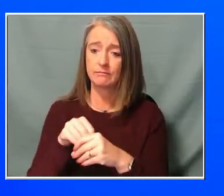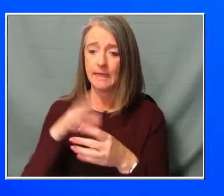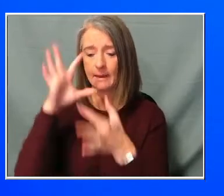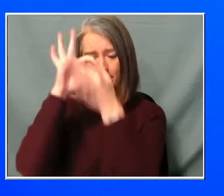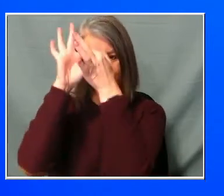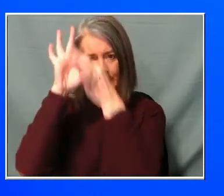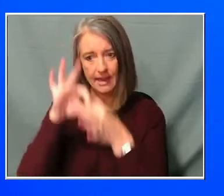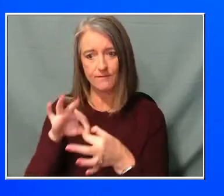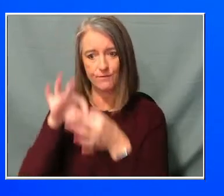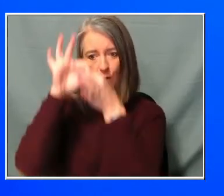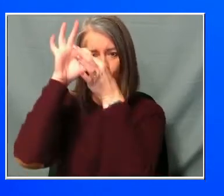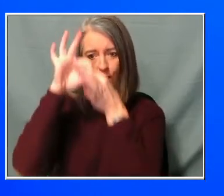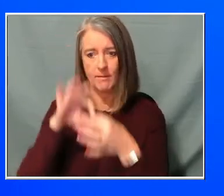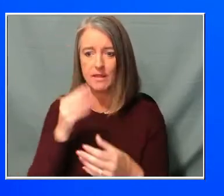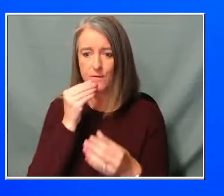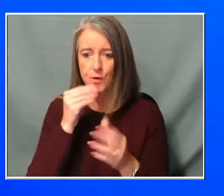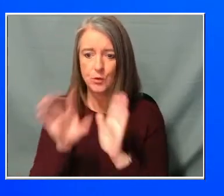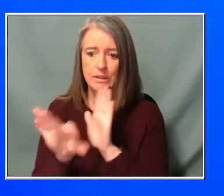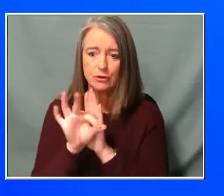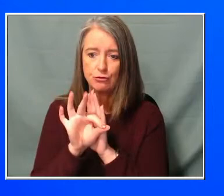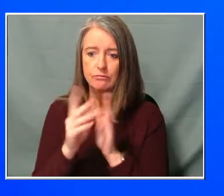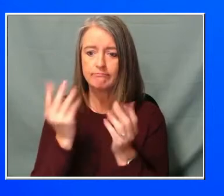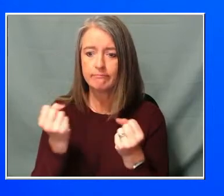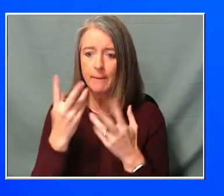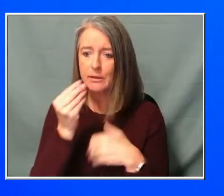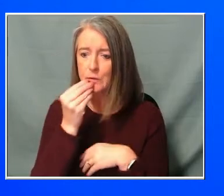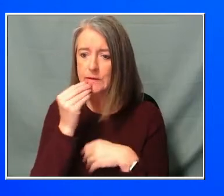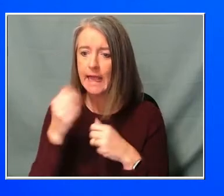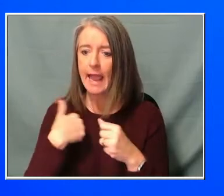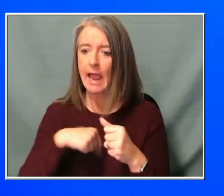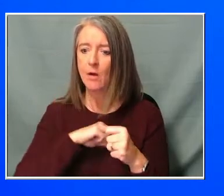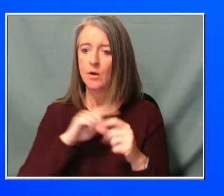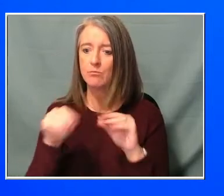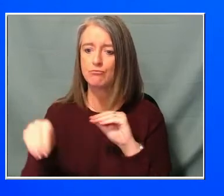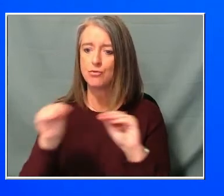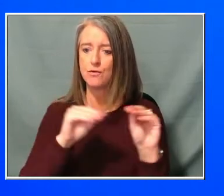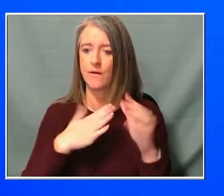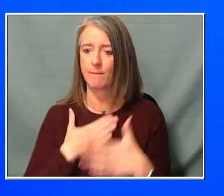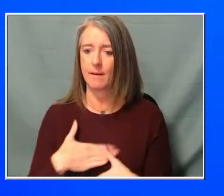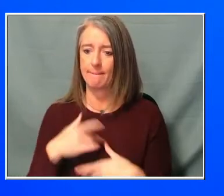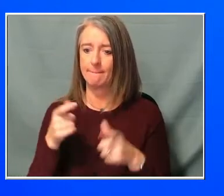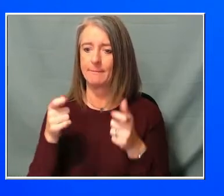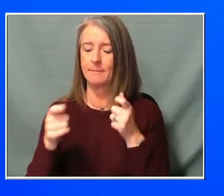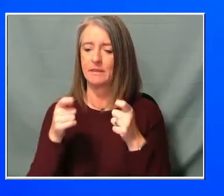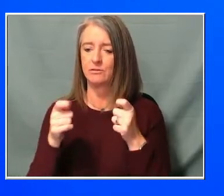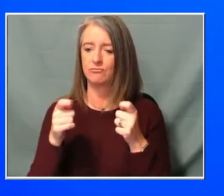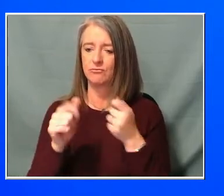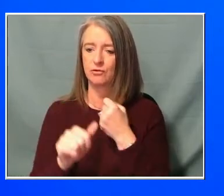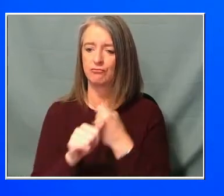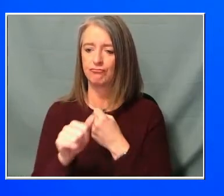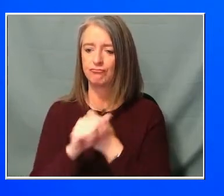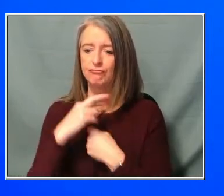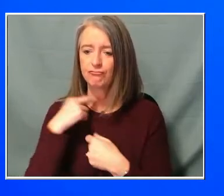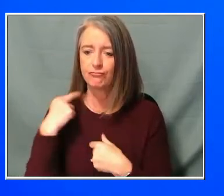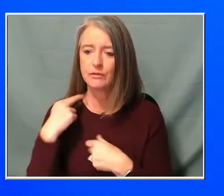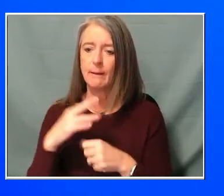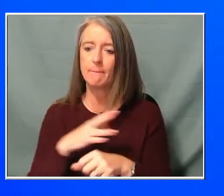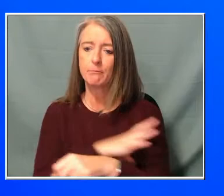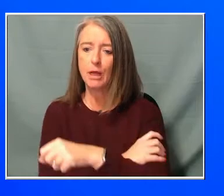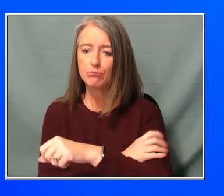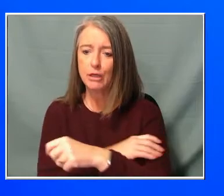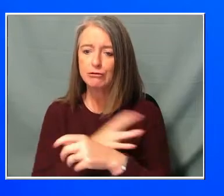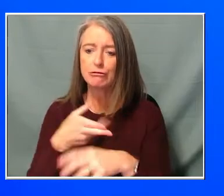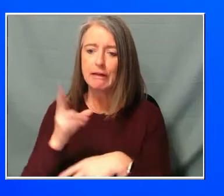we choose, how much we eat, how we move our bodies, and then managing all of the other risk factors like blood pressure and high